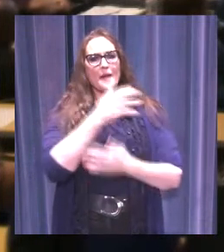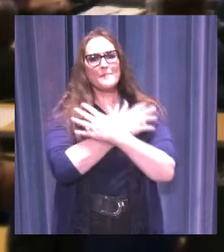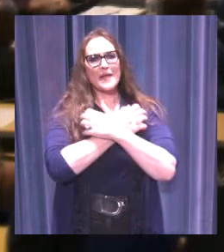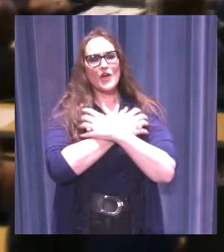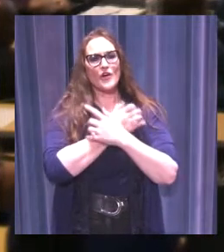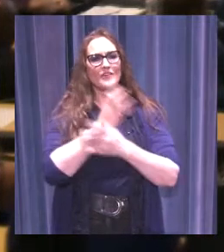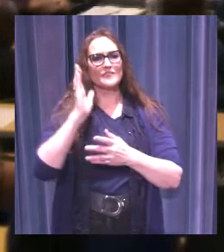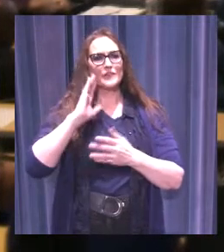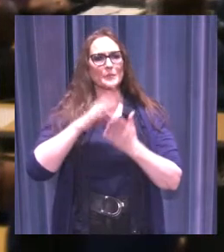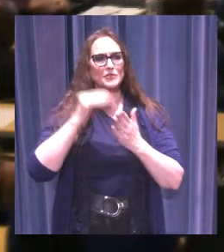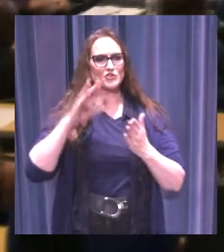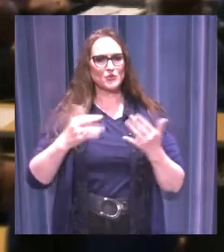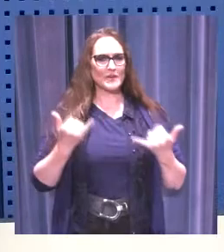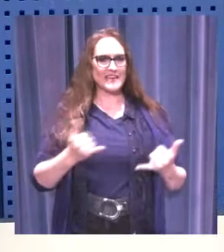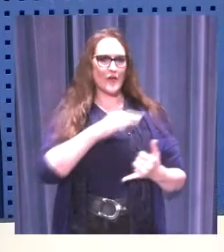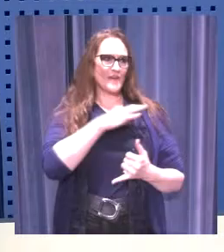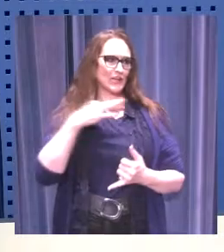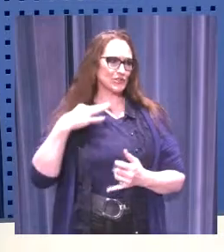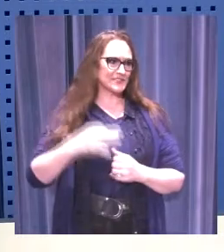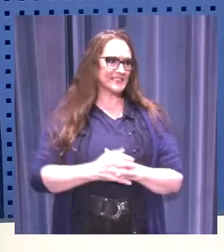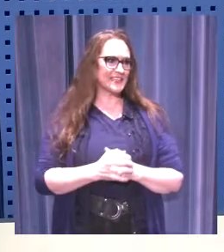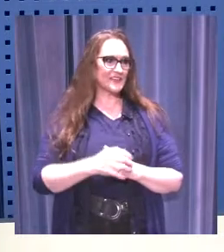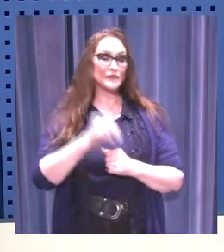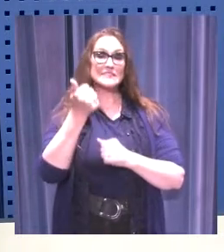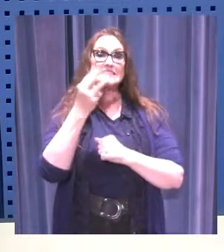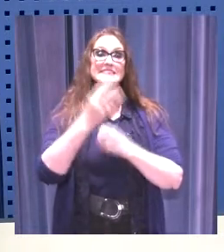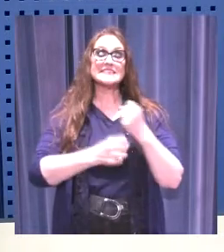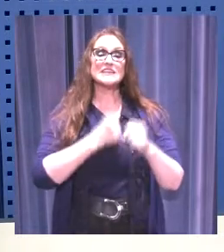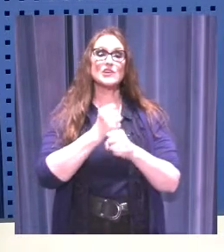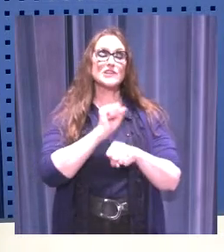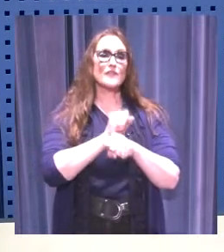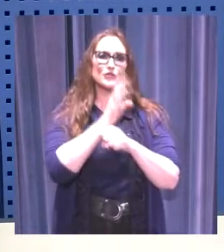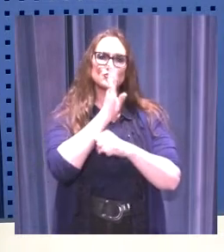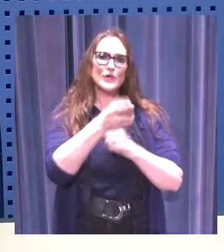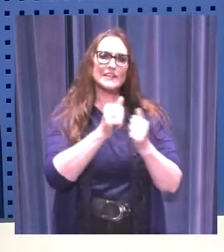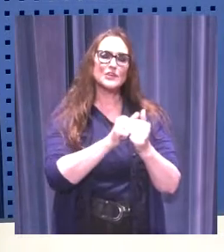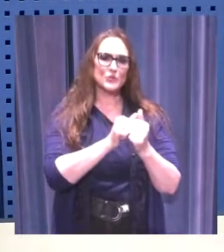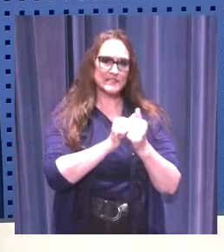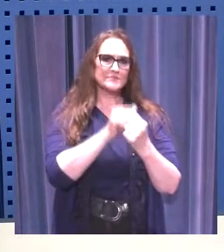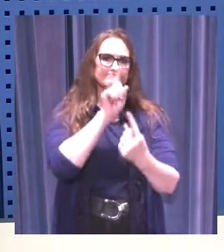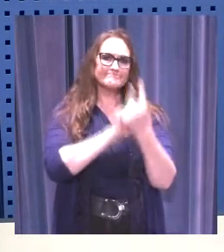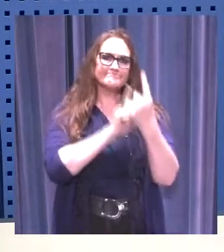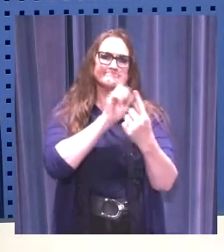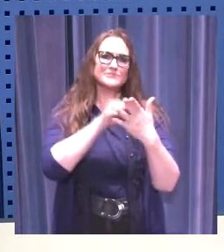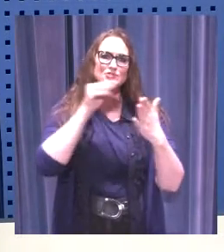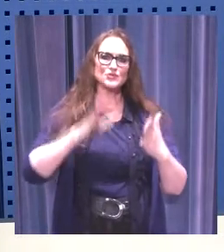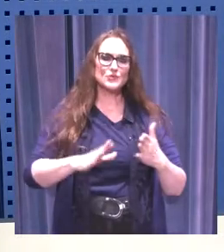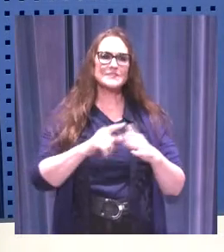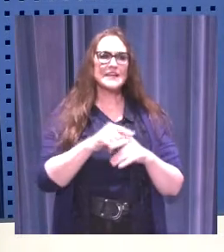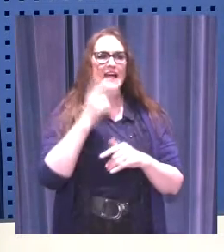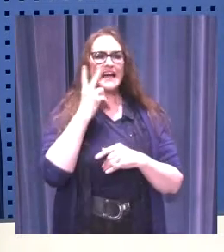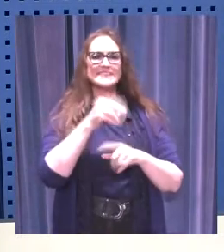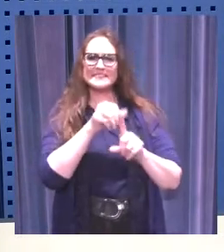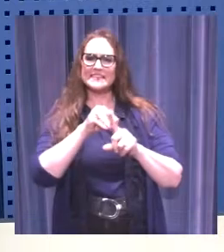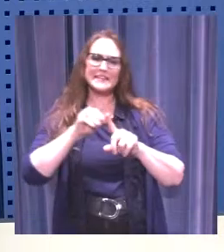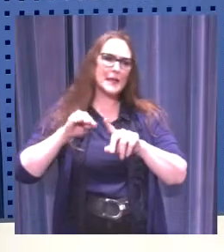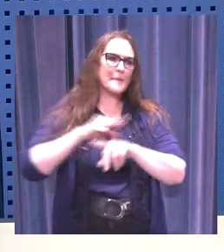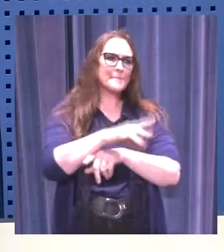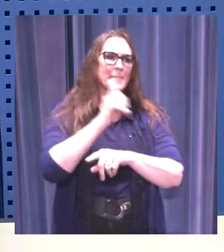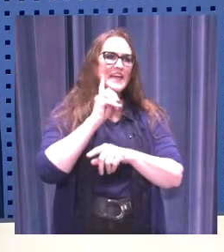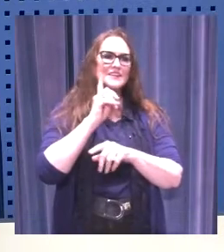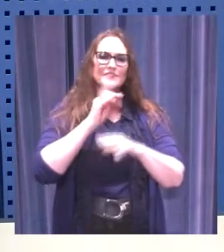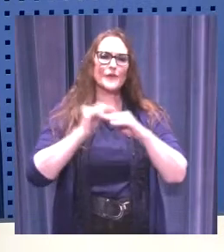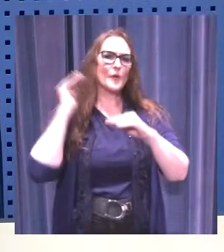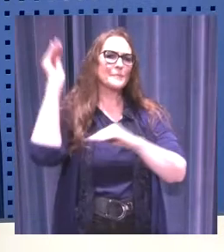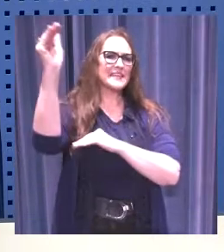formerly as a student and now a faculty. For 16 years, I've worked directly with students. I see the impact that's far beyond